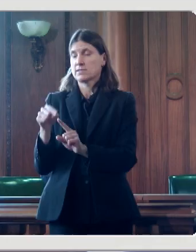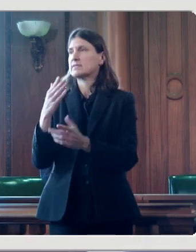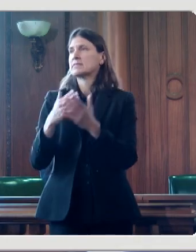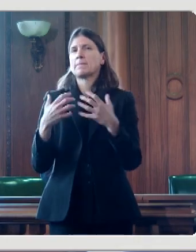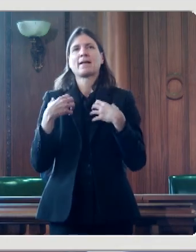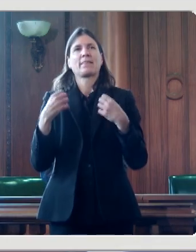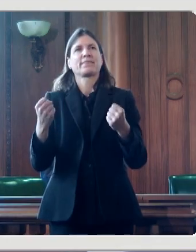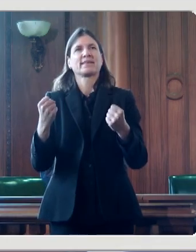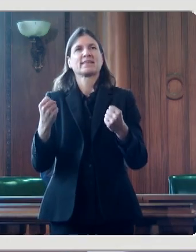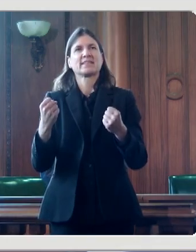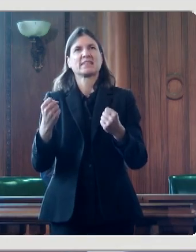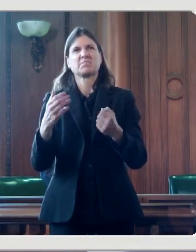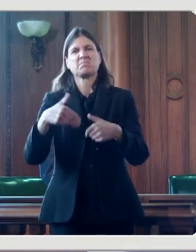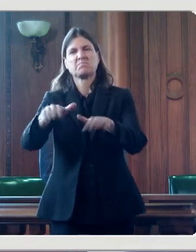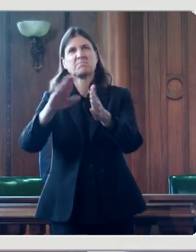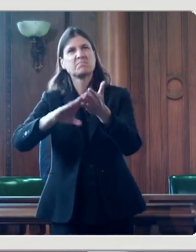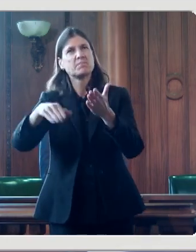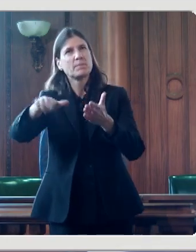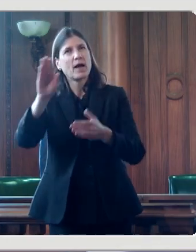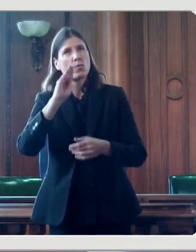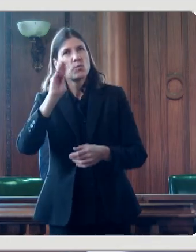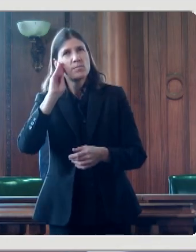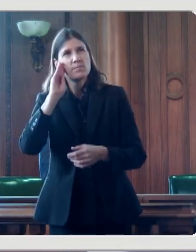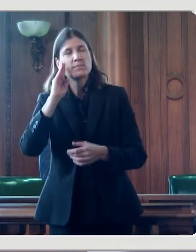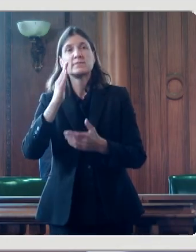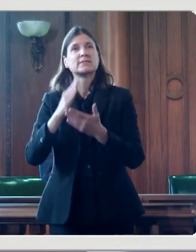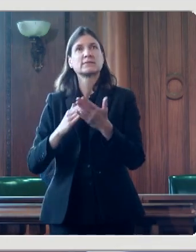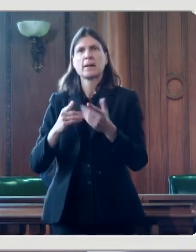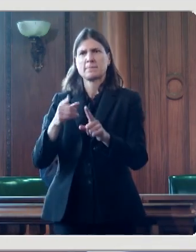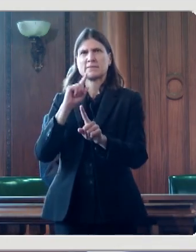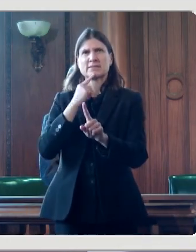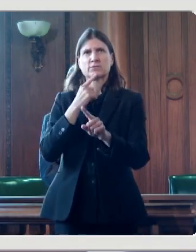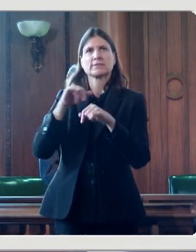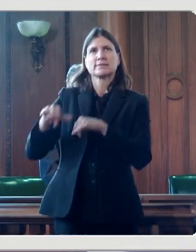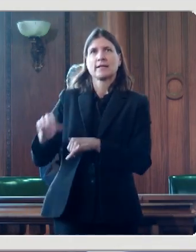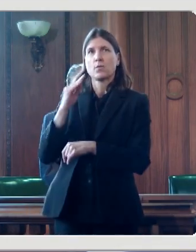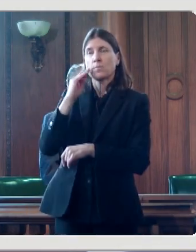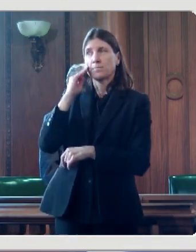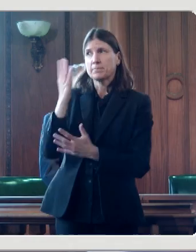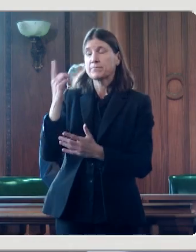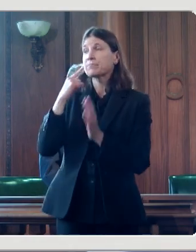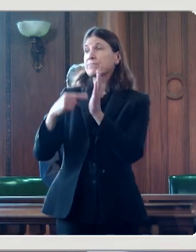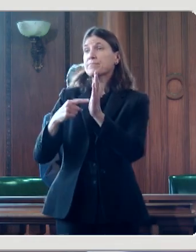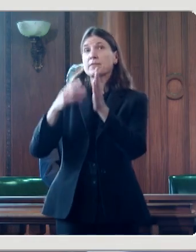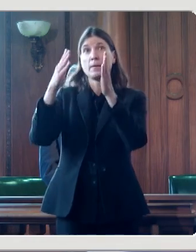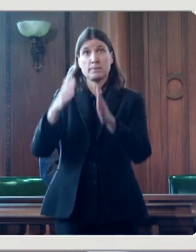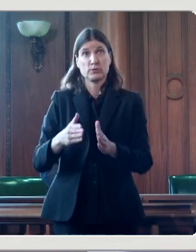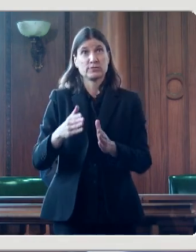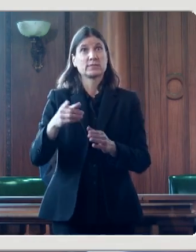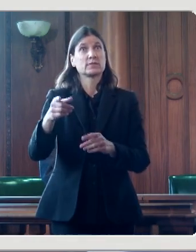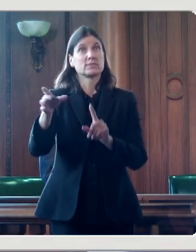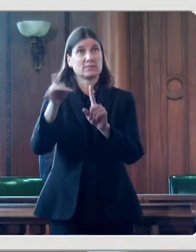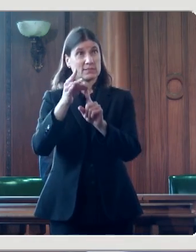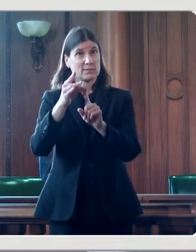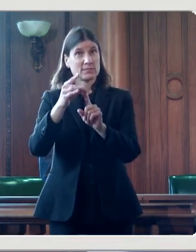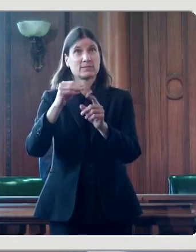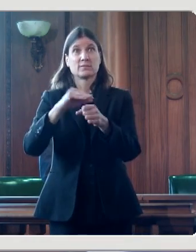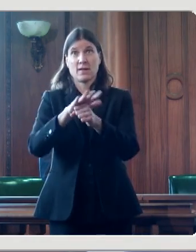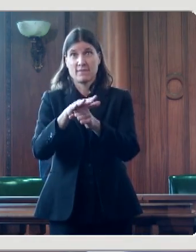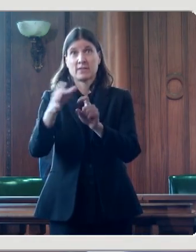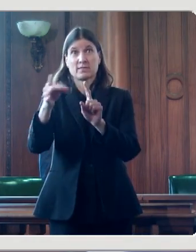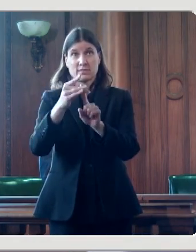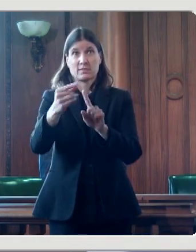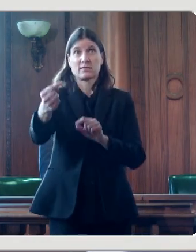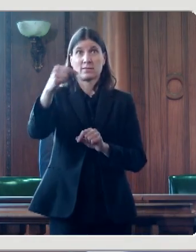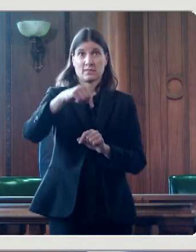then it's people starting to feel sick enough possibly to be in the hospital, and a percentage of those who will go on to die. So we're